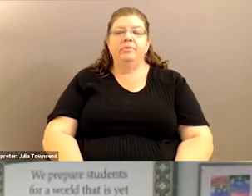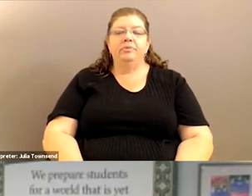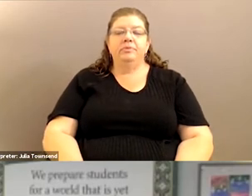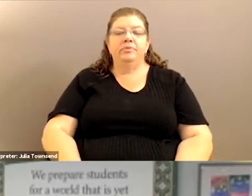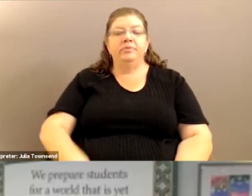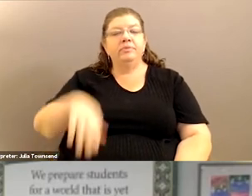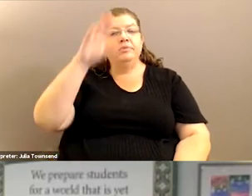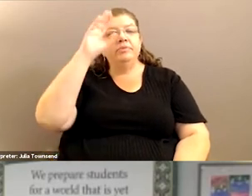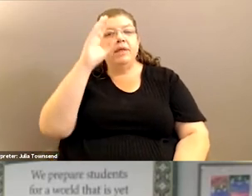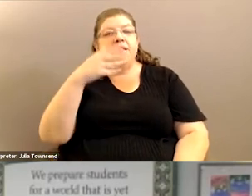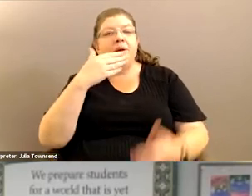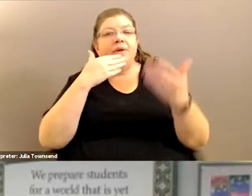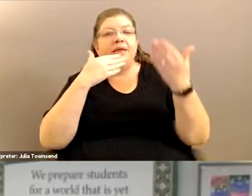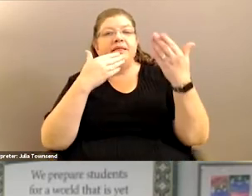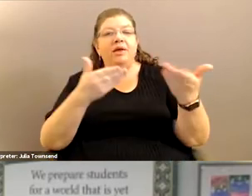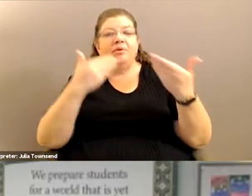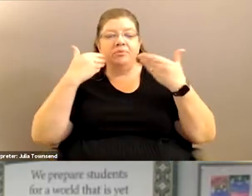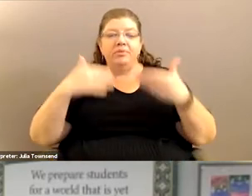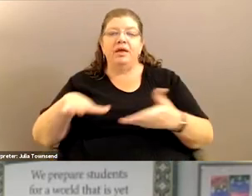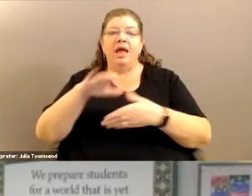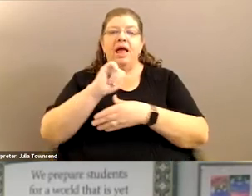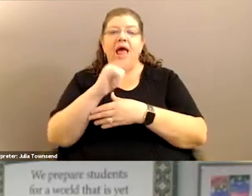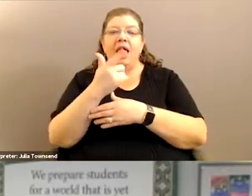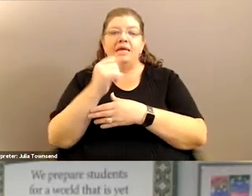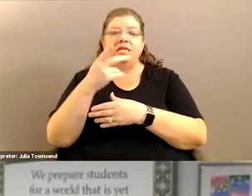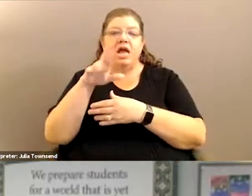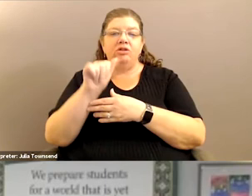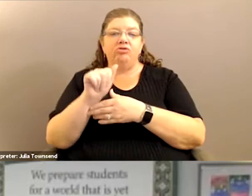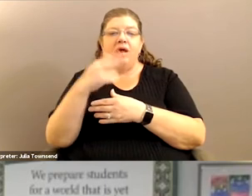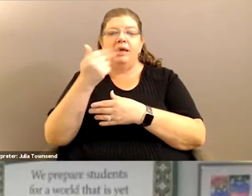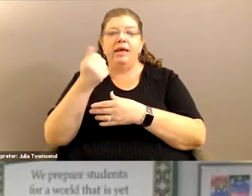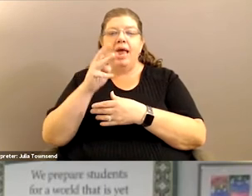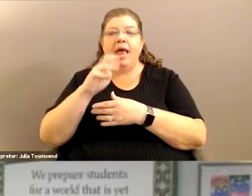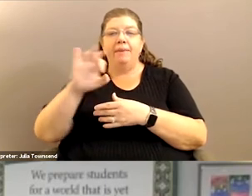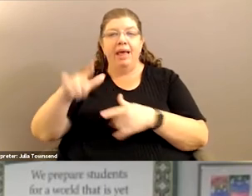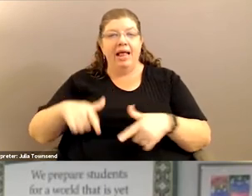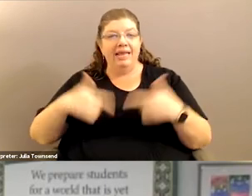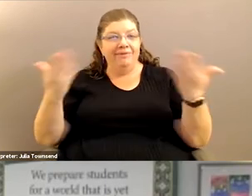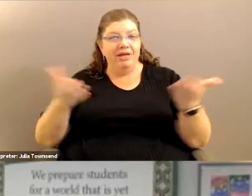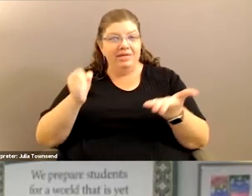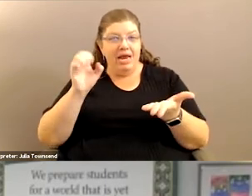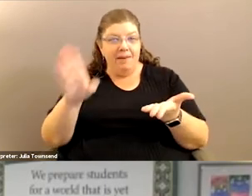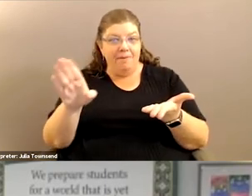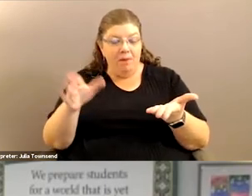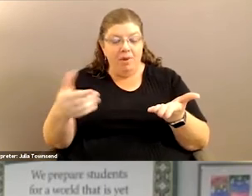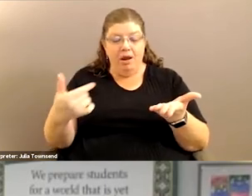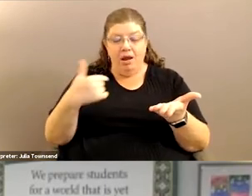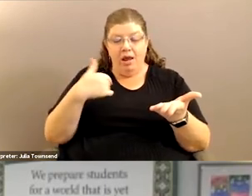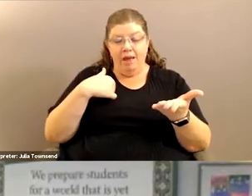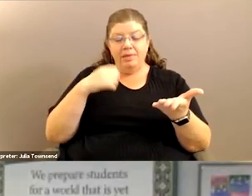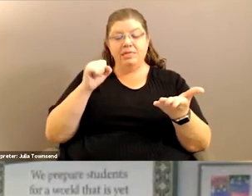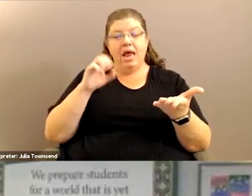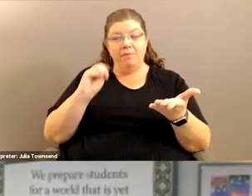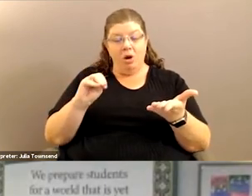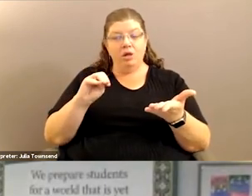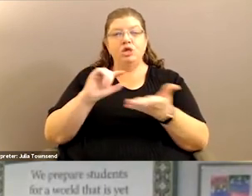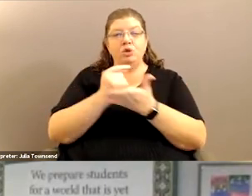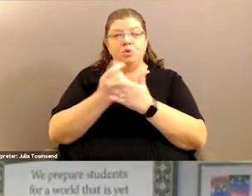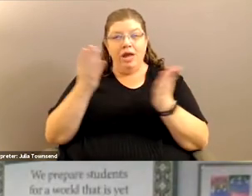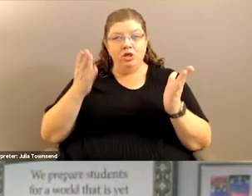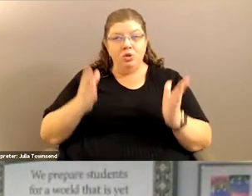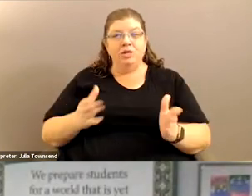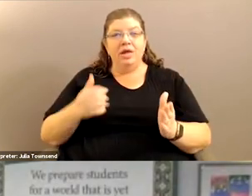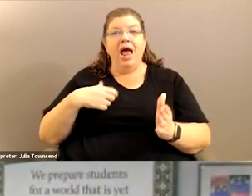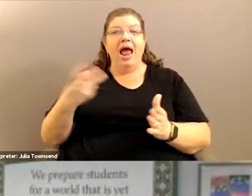hello thank you my name is alexandra hamill i live here in santa barbara and i am a san marcos graduate with